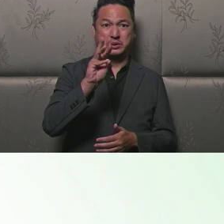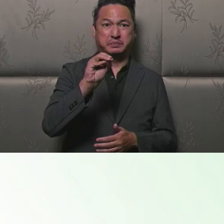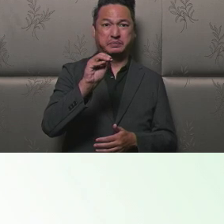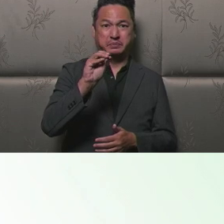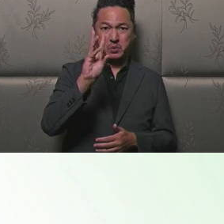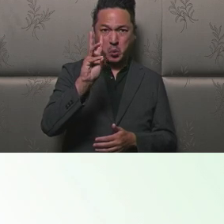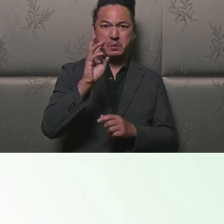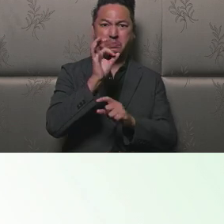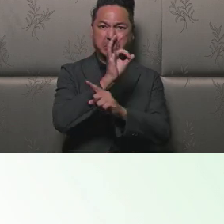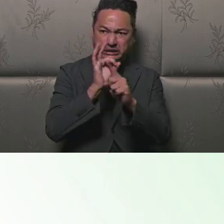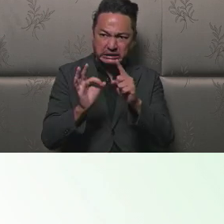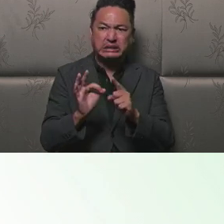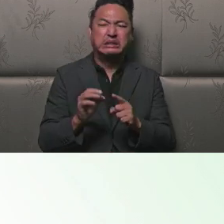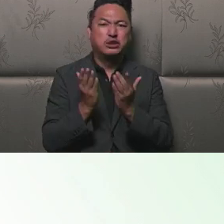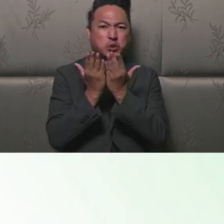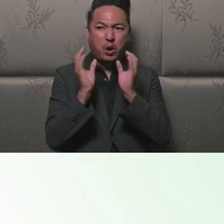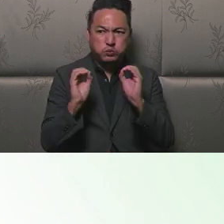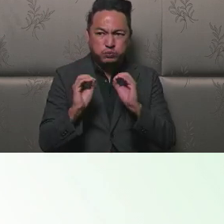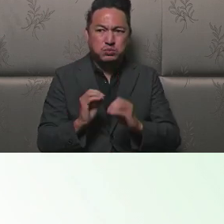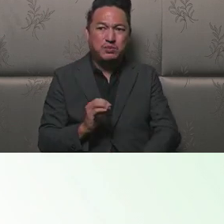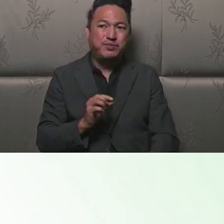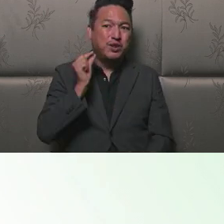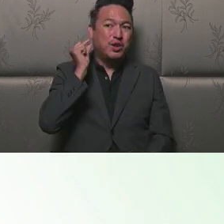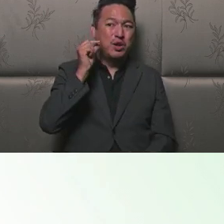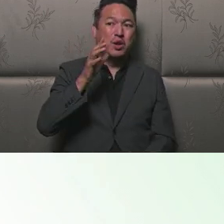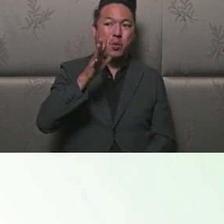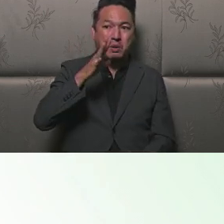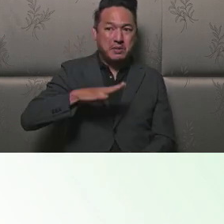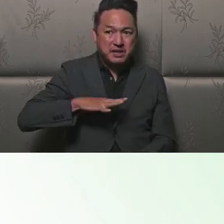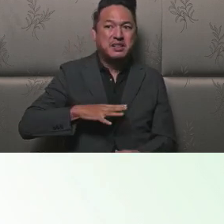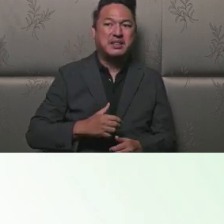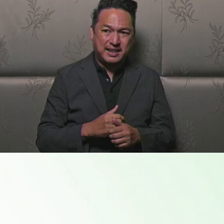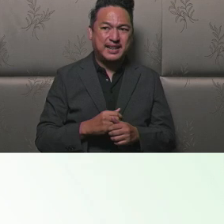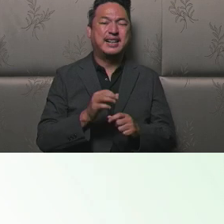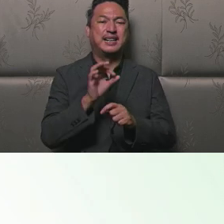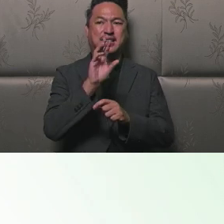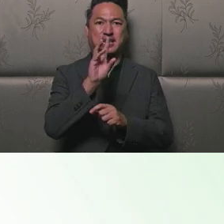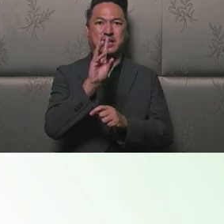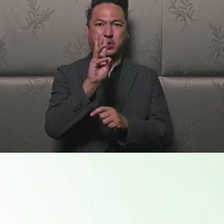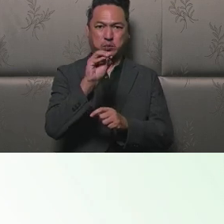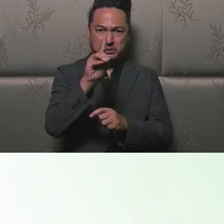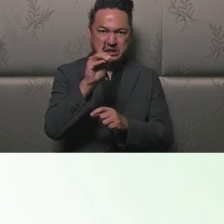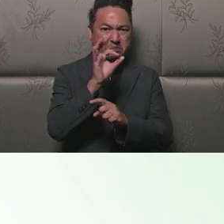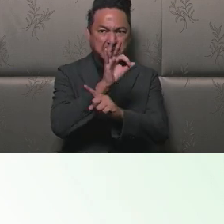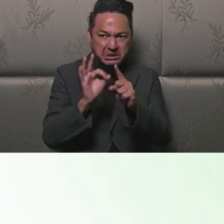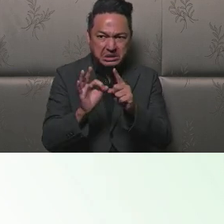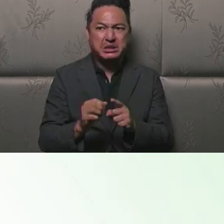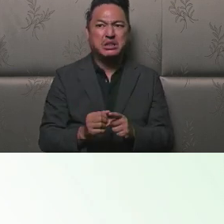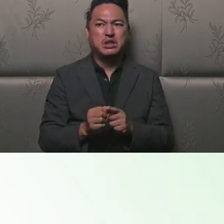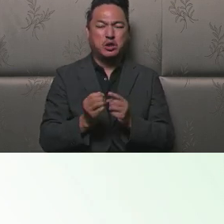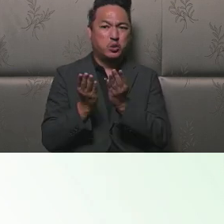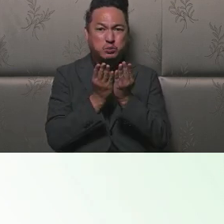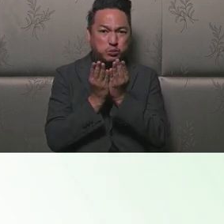get into secondary, we're looking at 35 to 36 compared to 77 and 76 on